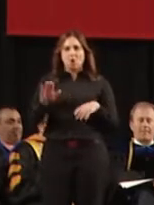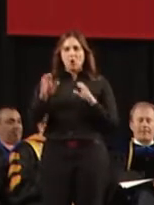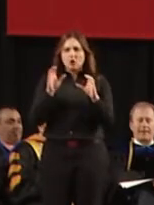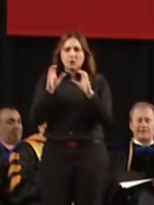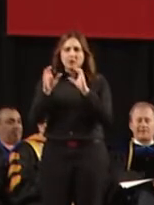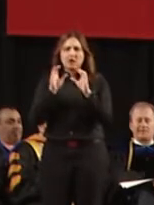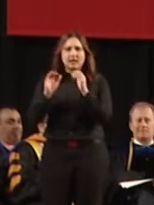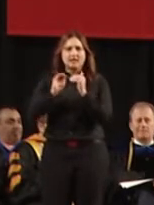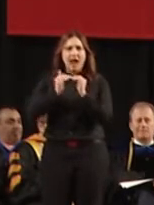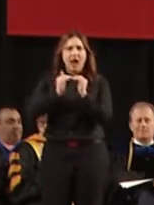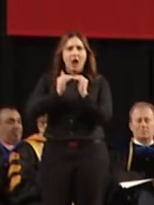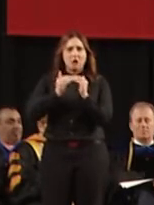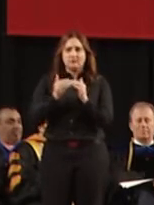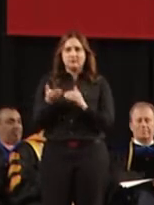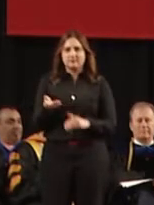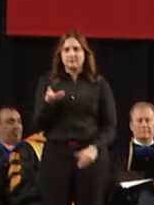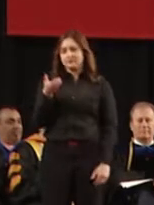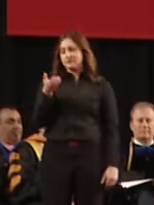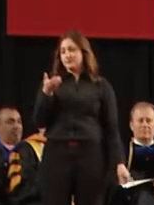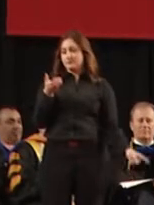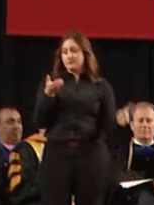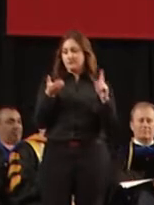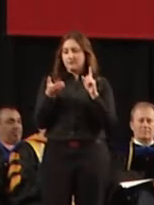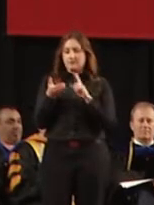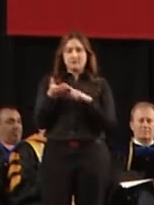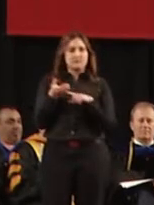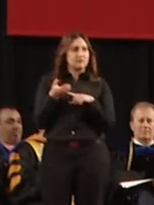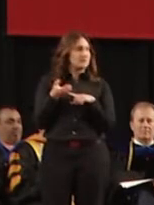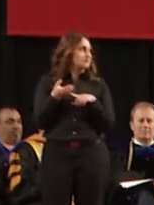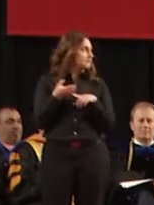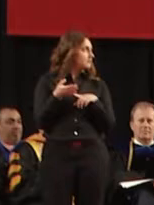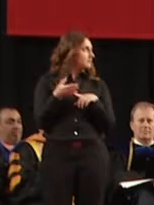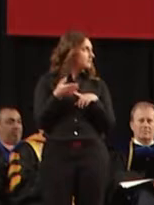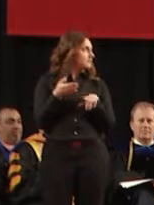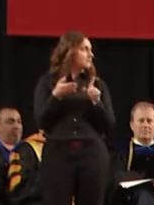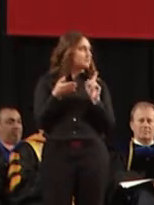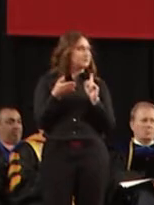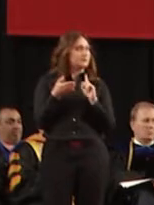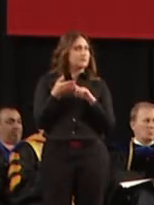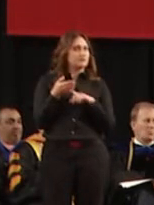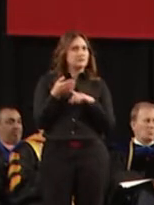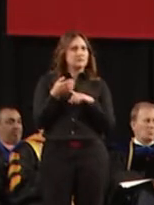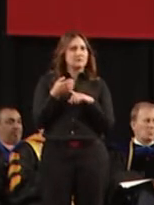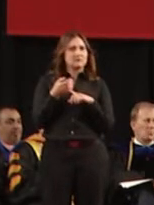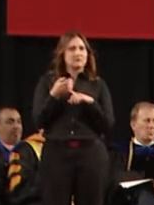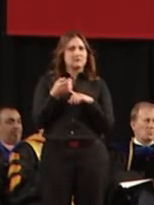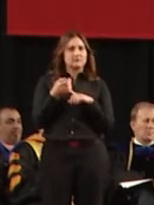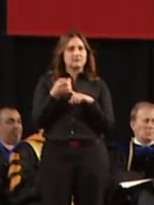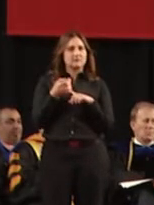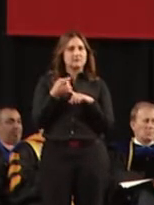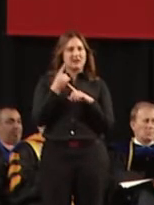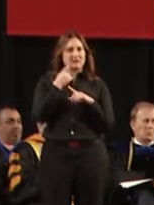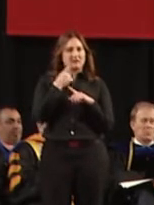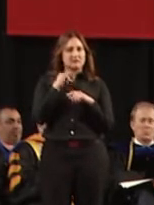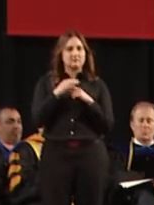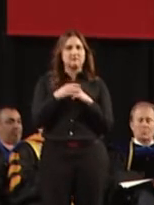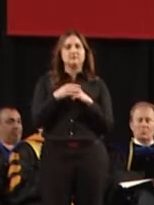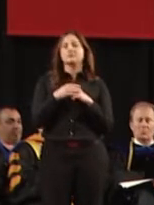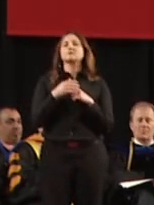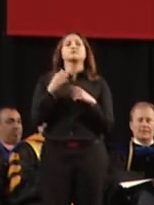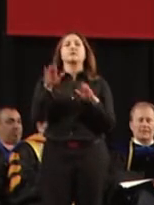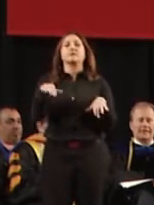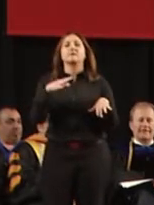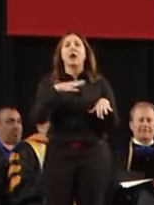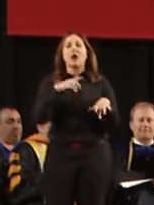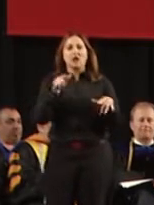is done with a single letter. So I thought I would challenge you to go out from